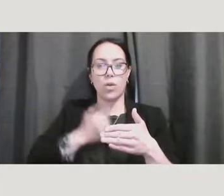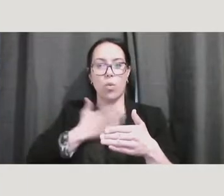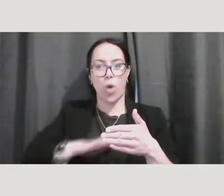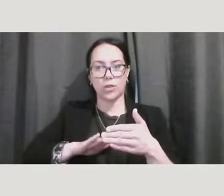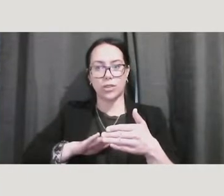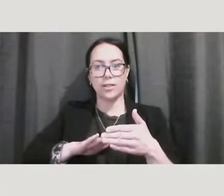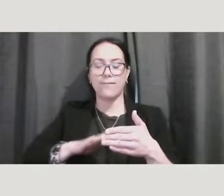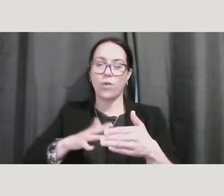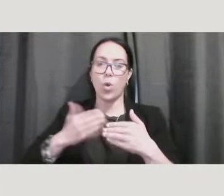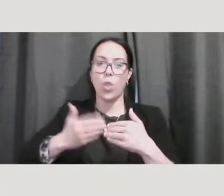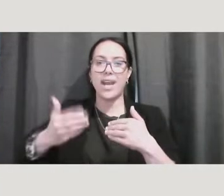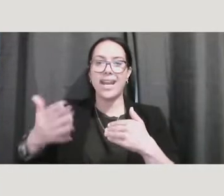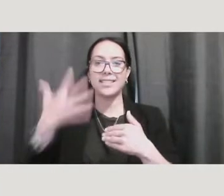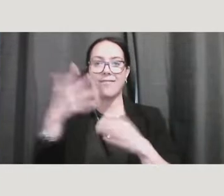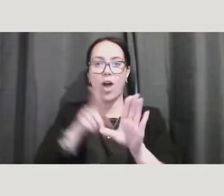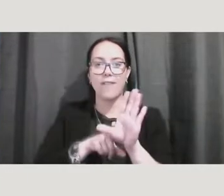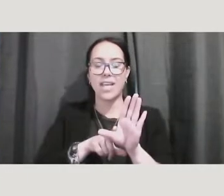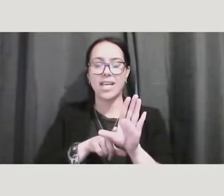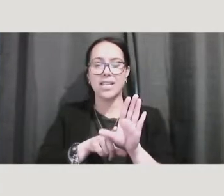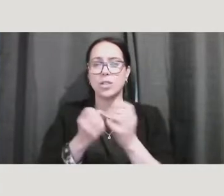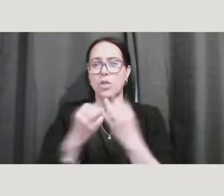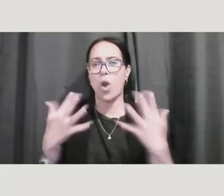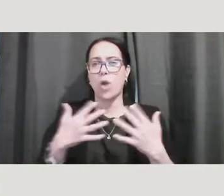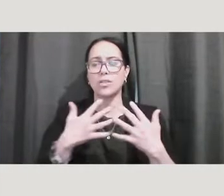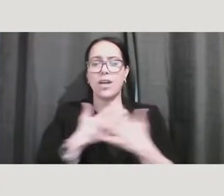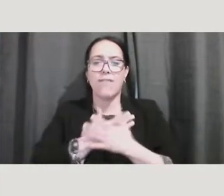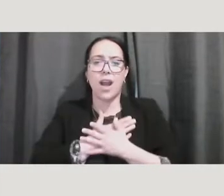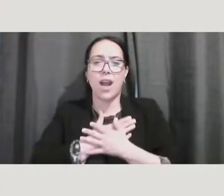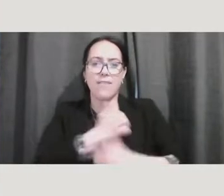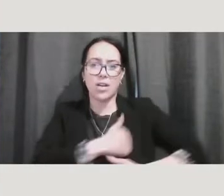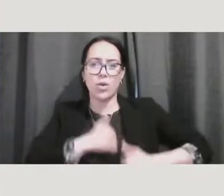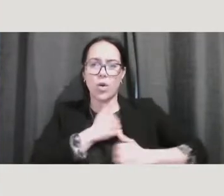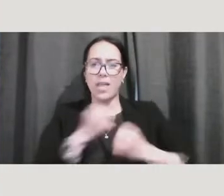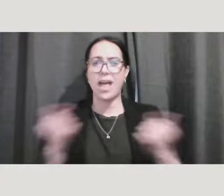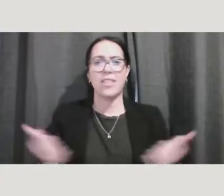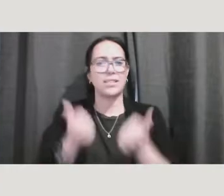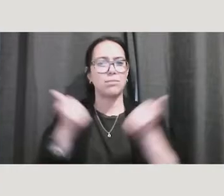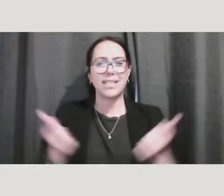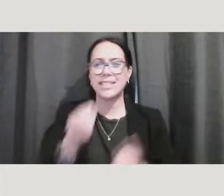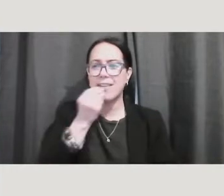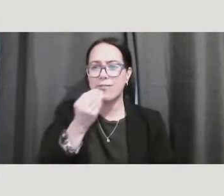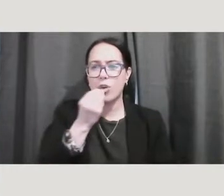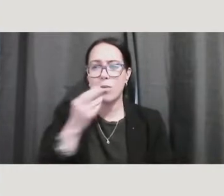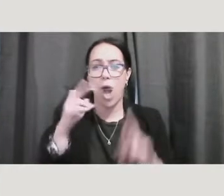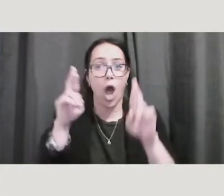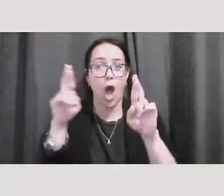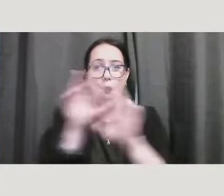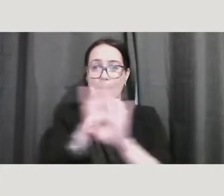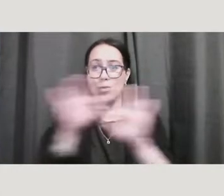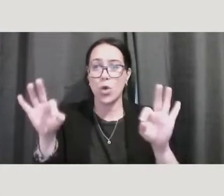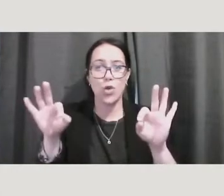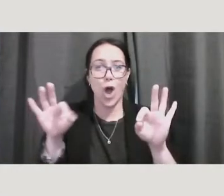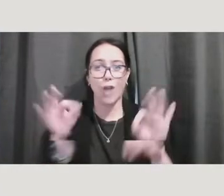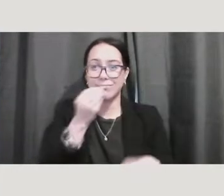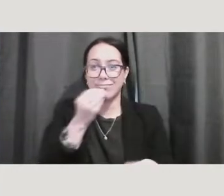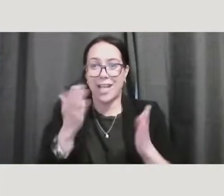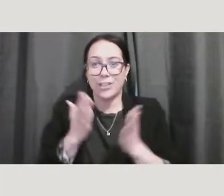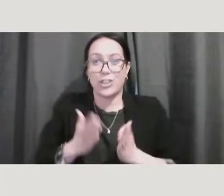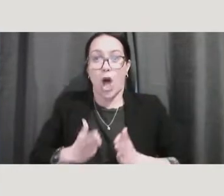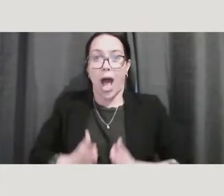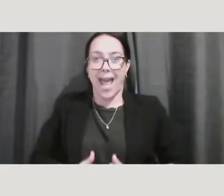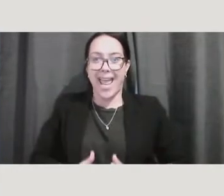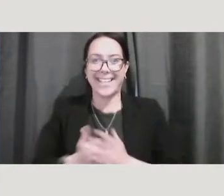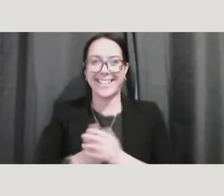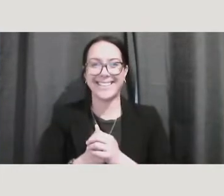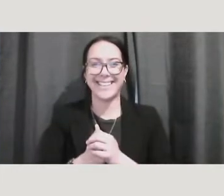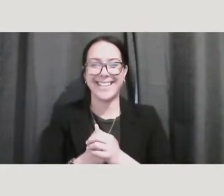so lots of love and alofa there's lots of food lots of Kai hope you're not on a diet but um thank you